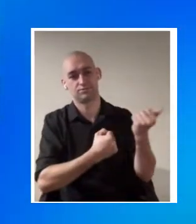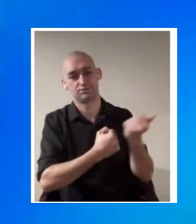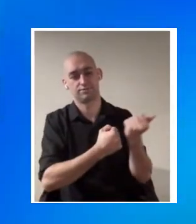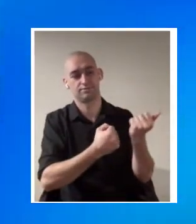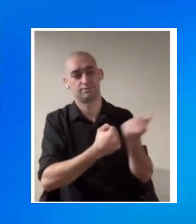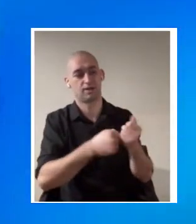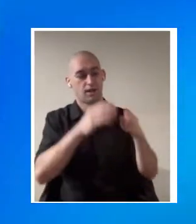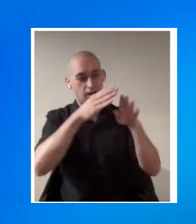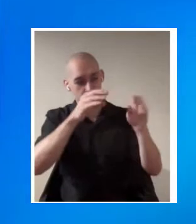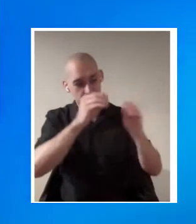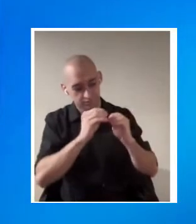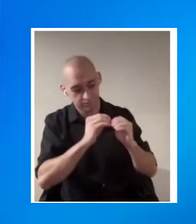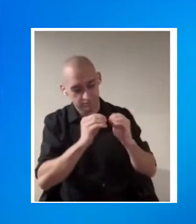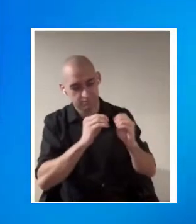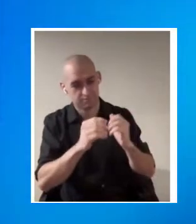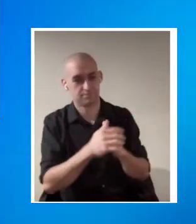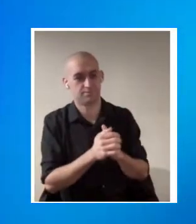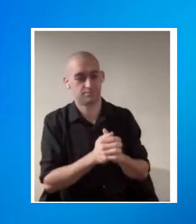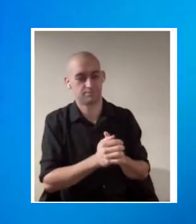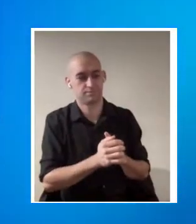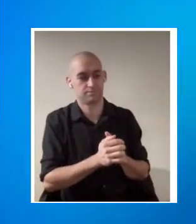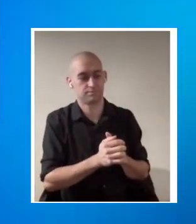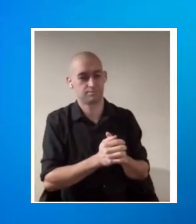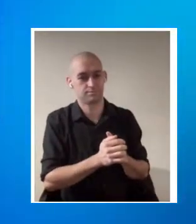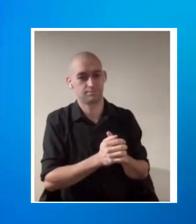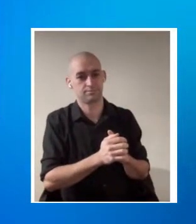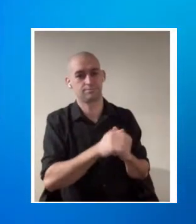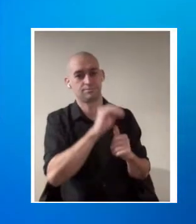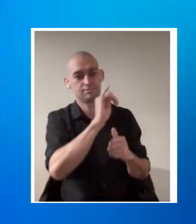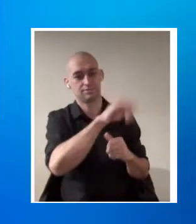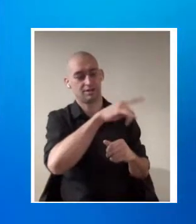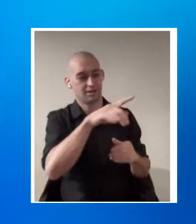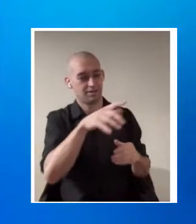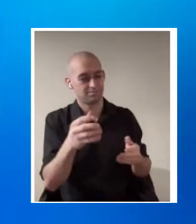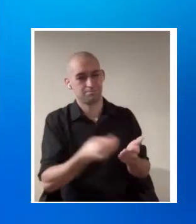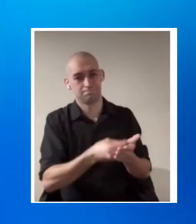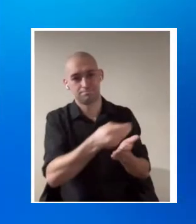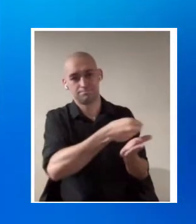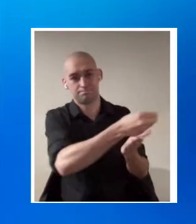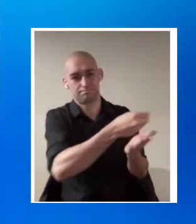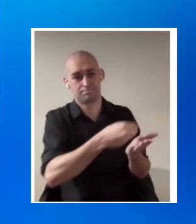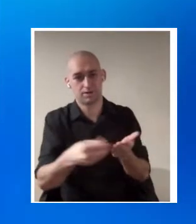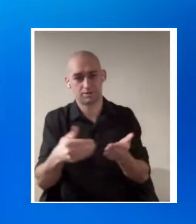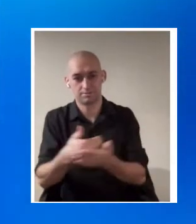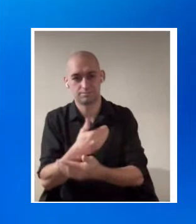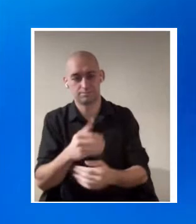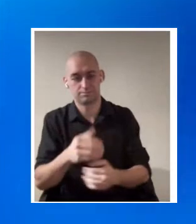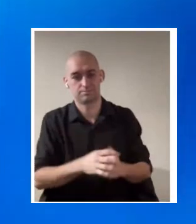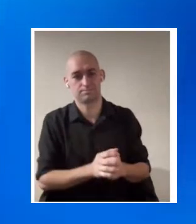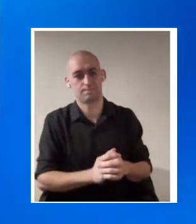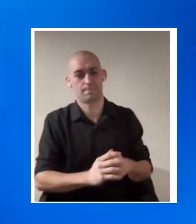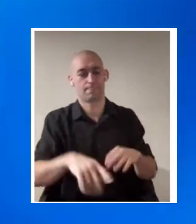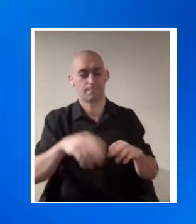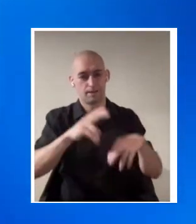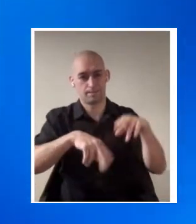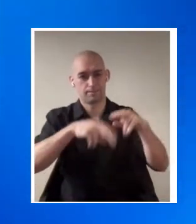rehabilitation, site acquisition and preparation, construction of new housing for rent or home ownership, and home buyer